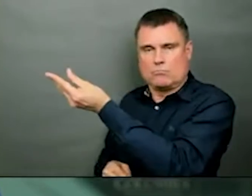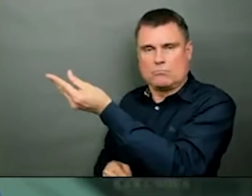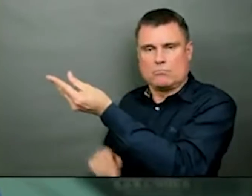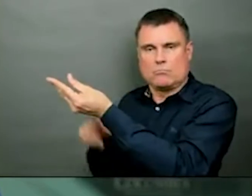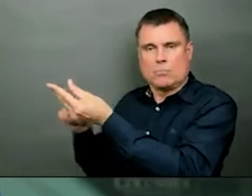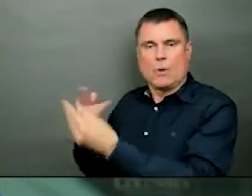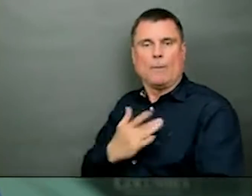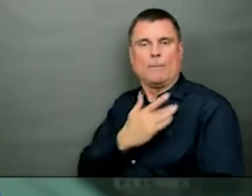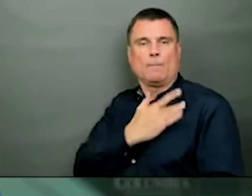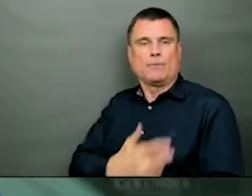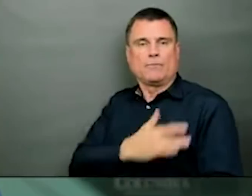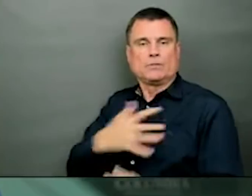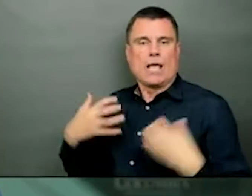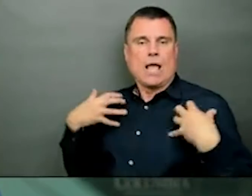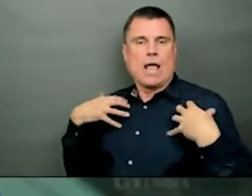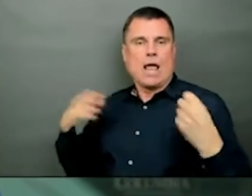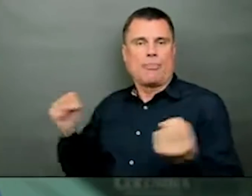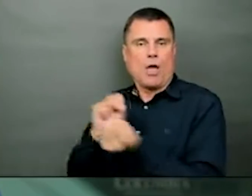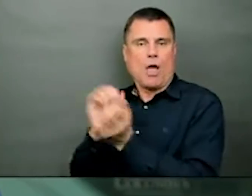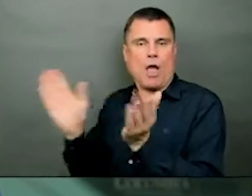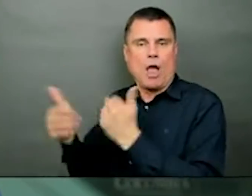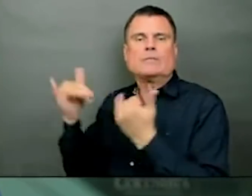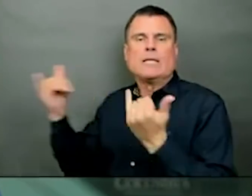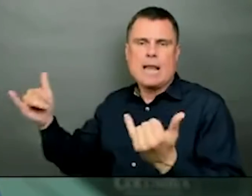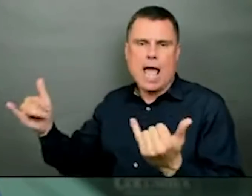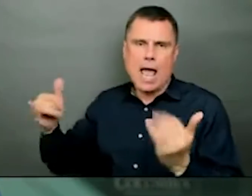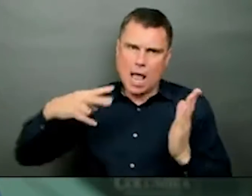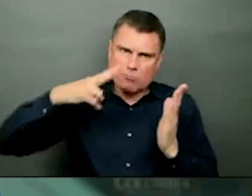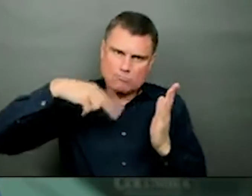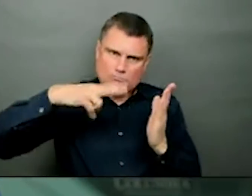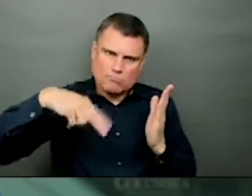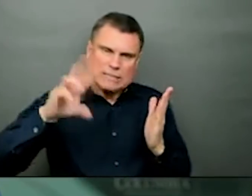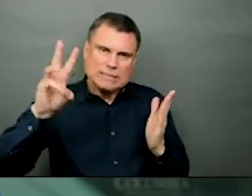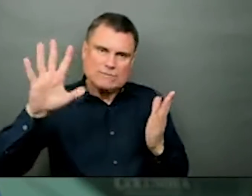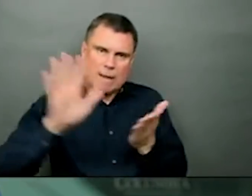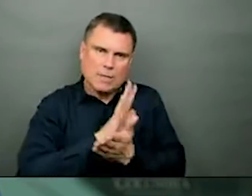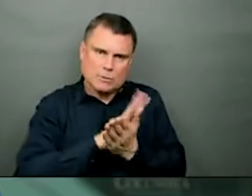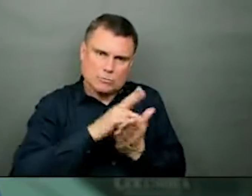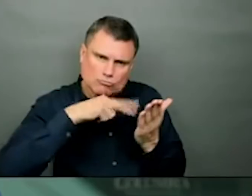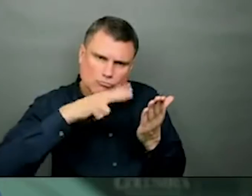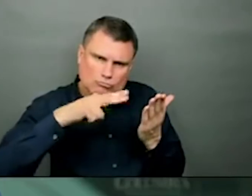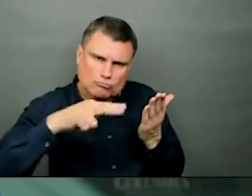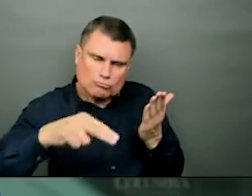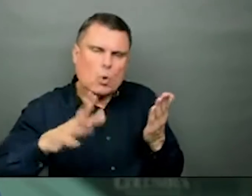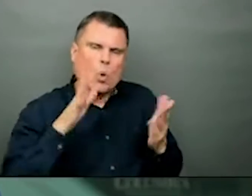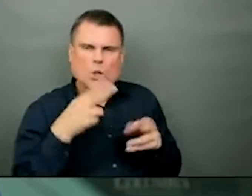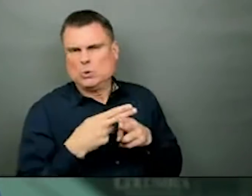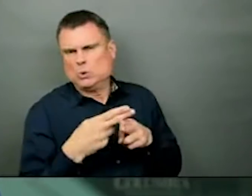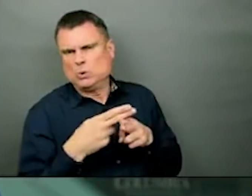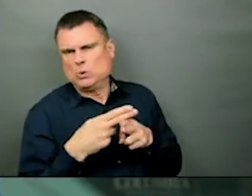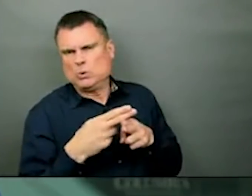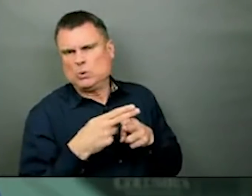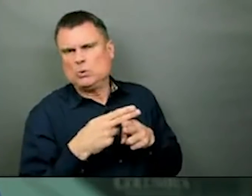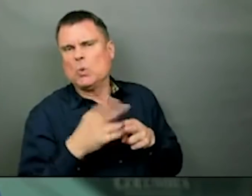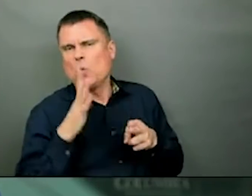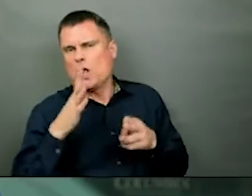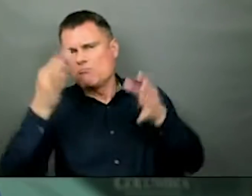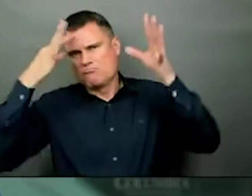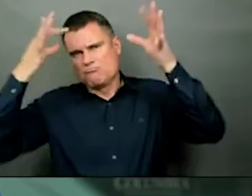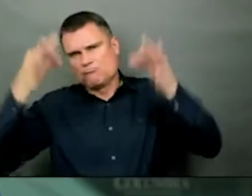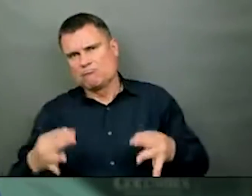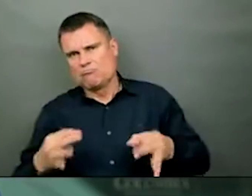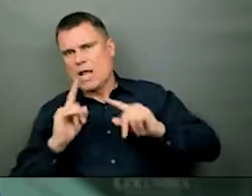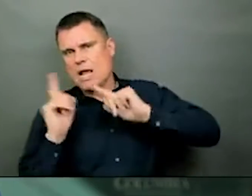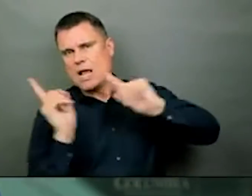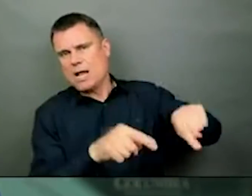I expect they will have recommendations around that to Dr. Henry next week, and then